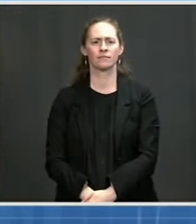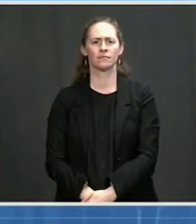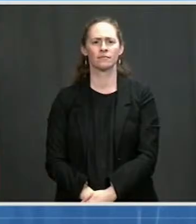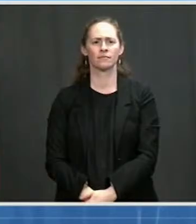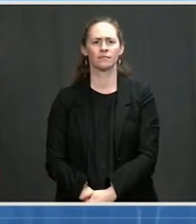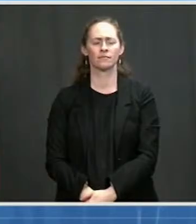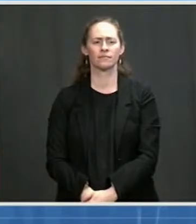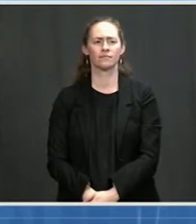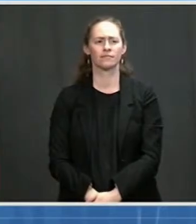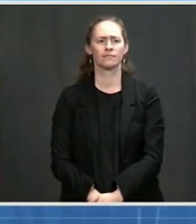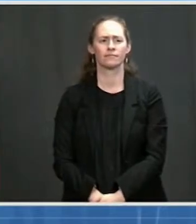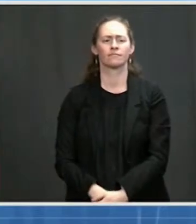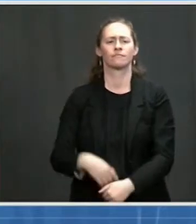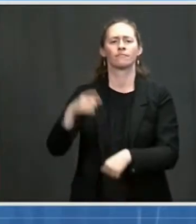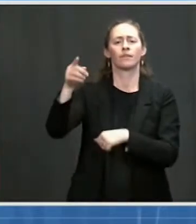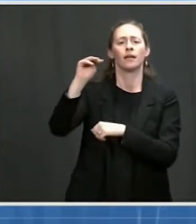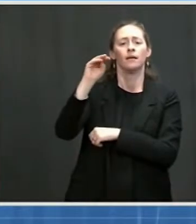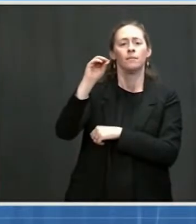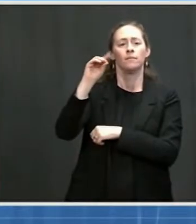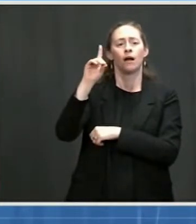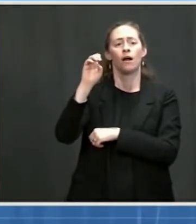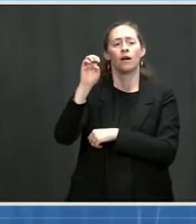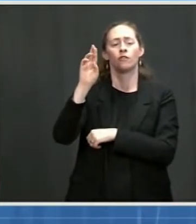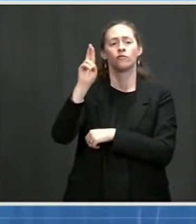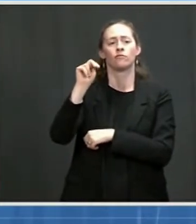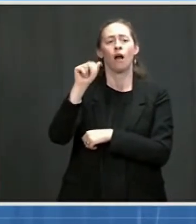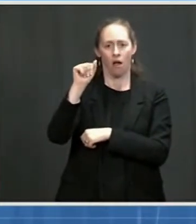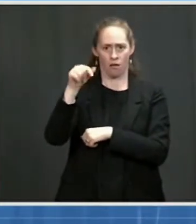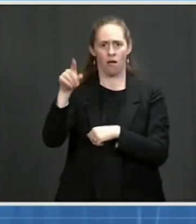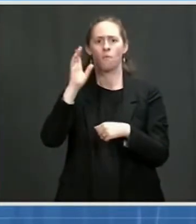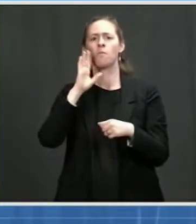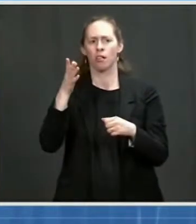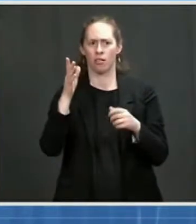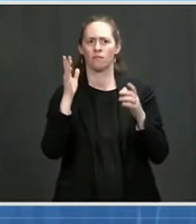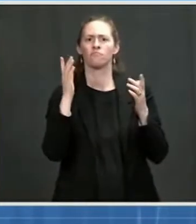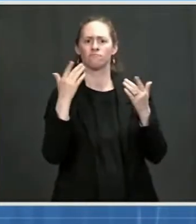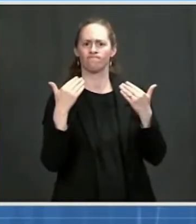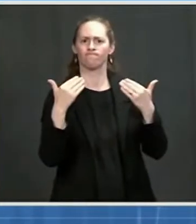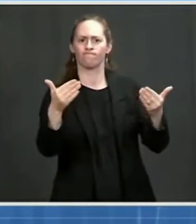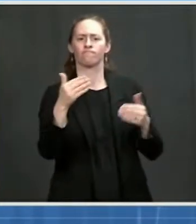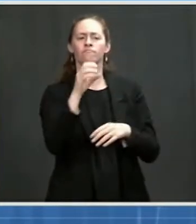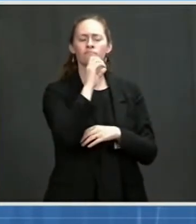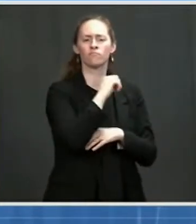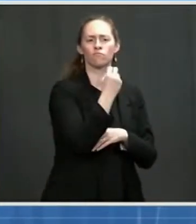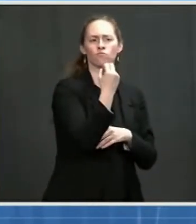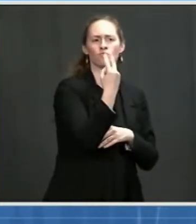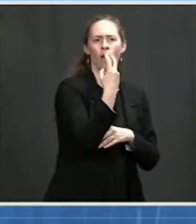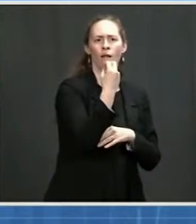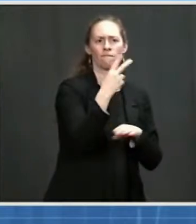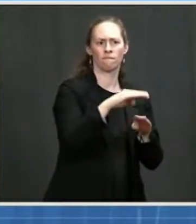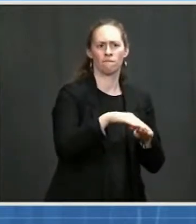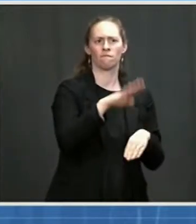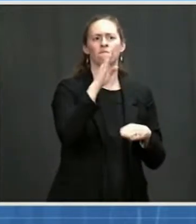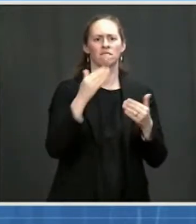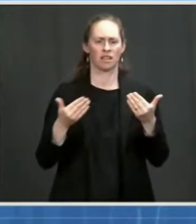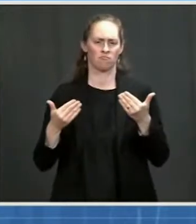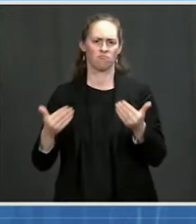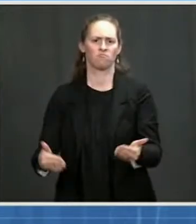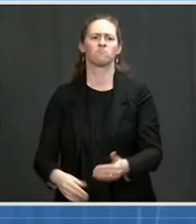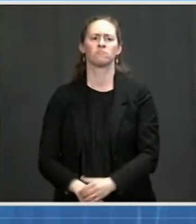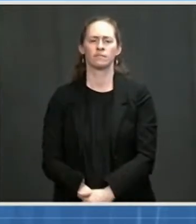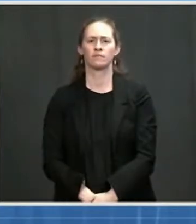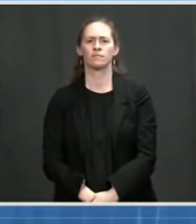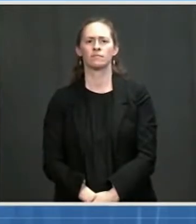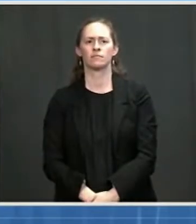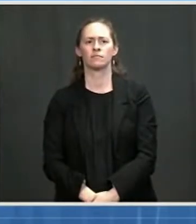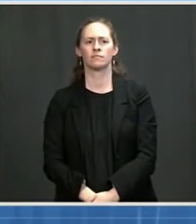will have 12 to 18-year-old apply, that they'll have an application in next month. Yeah, well, certainly that's one of the things we would like to